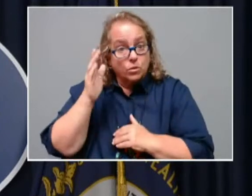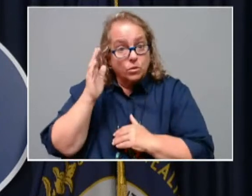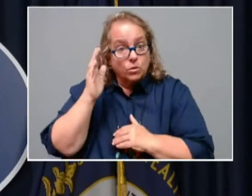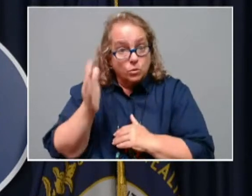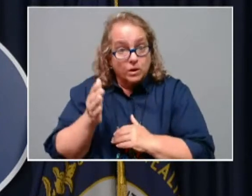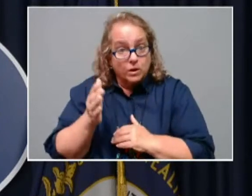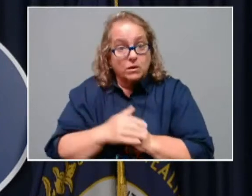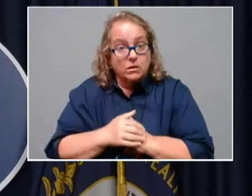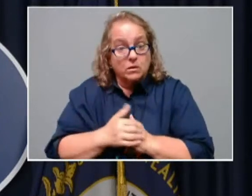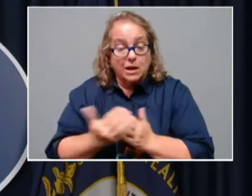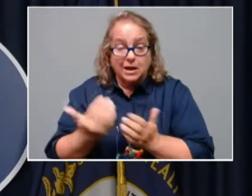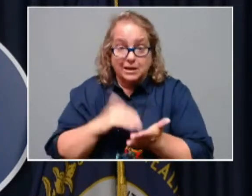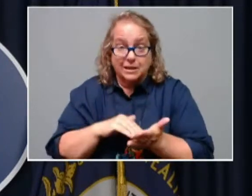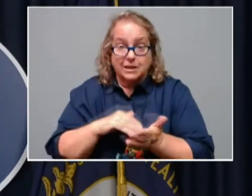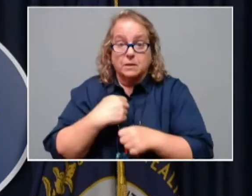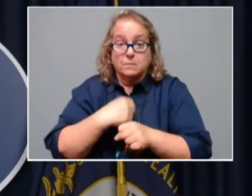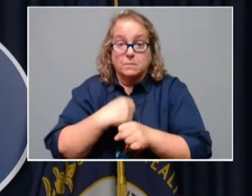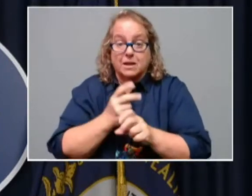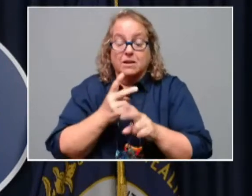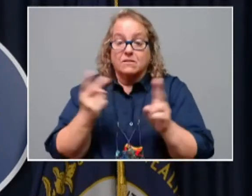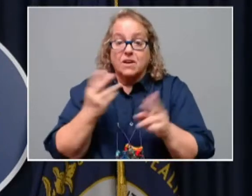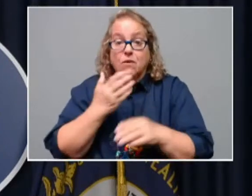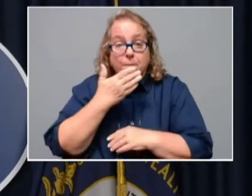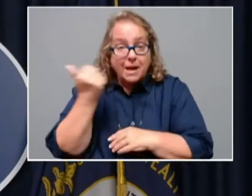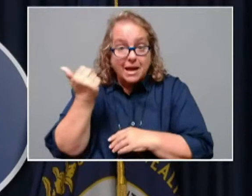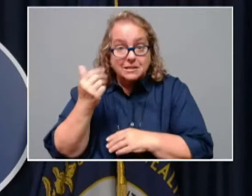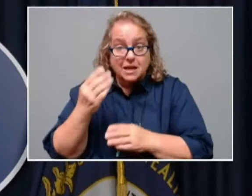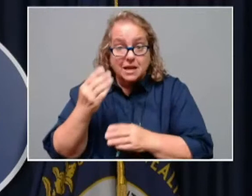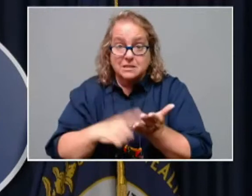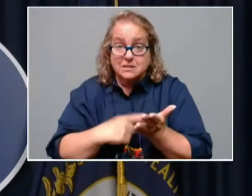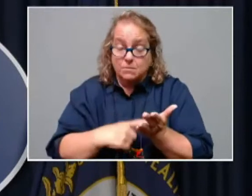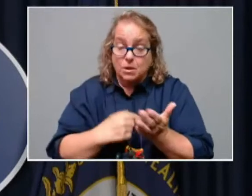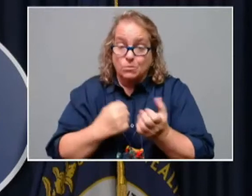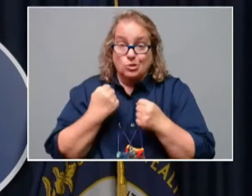again, make the very best and sometimes courageous